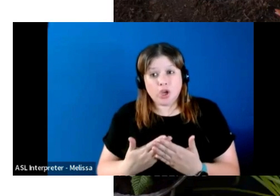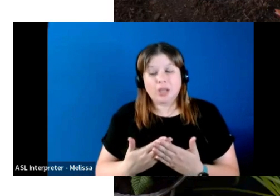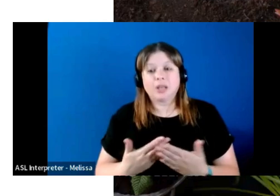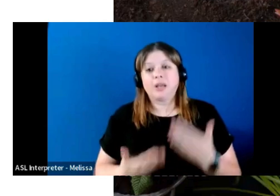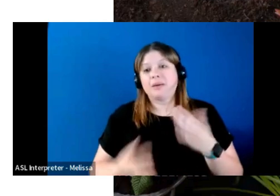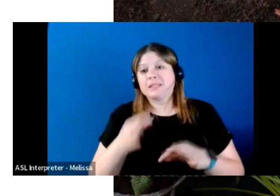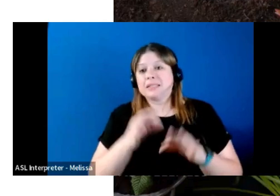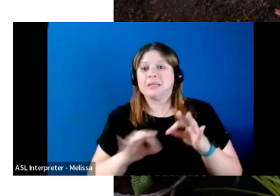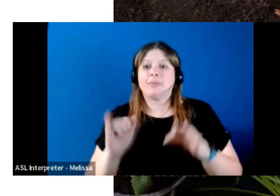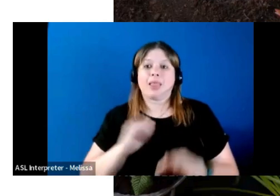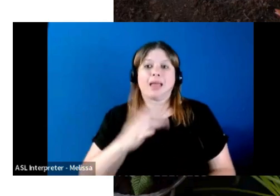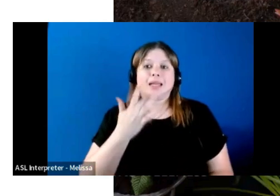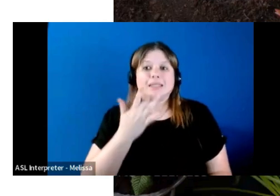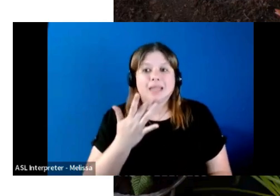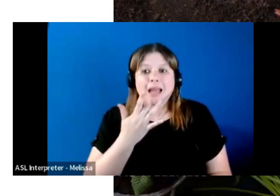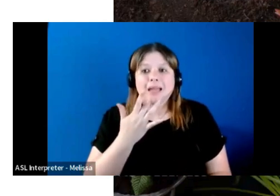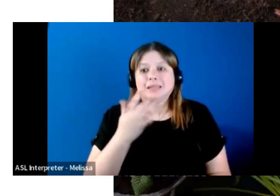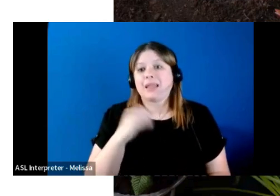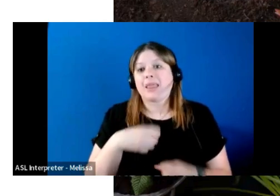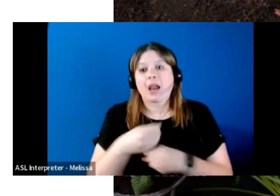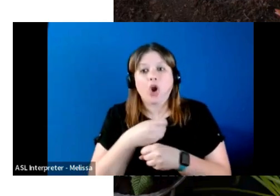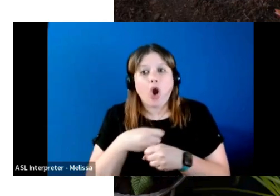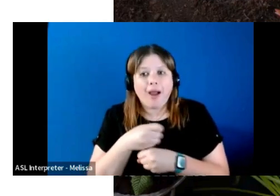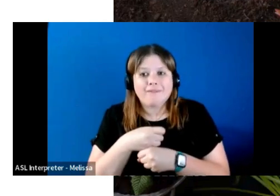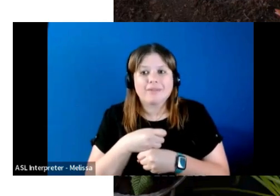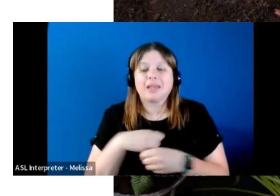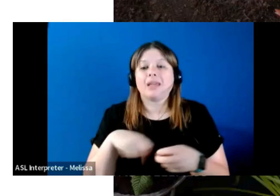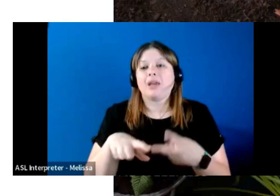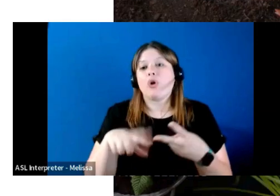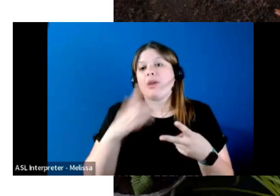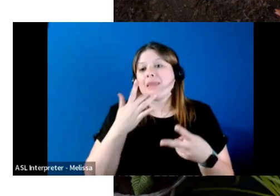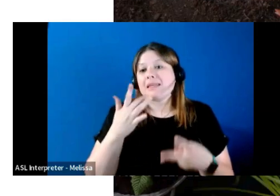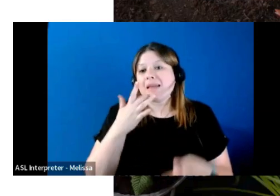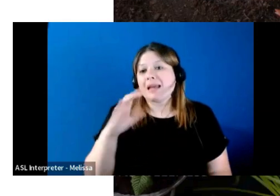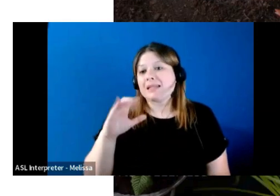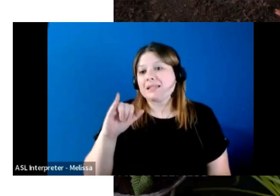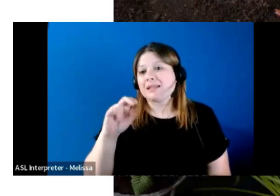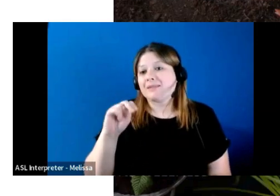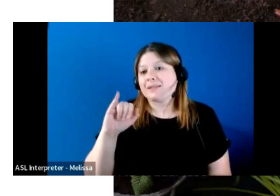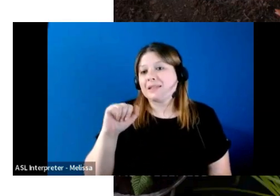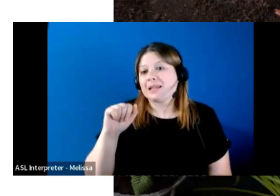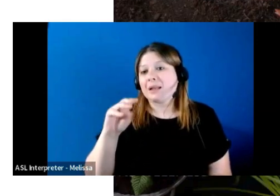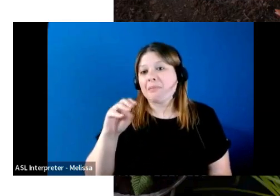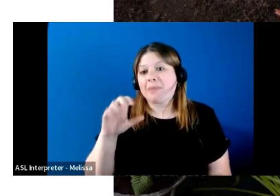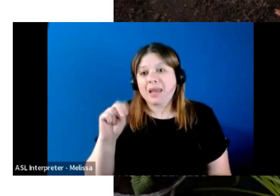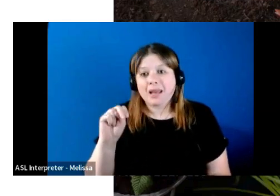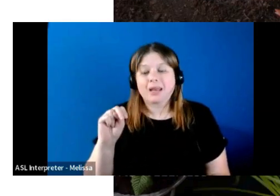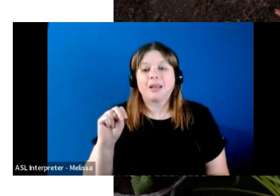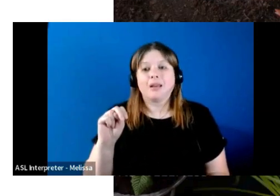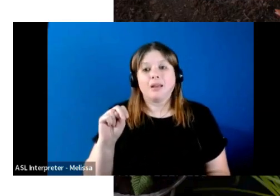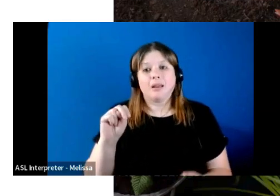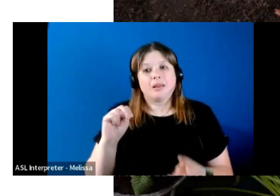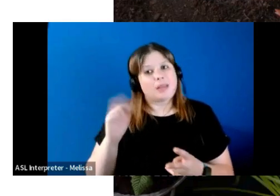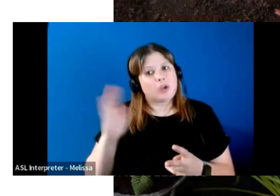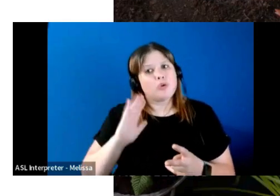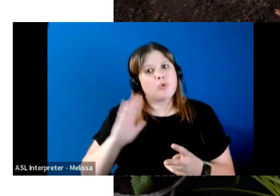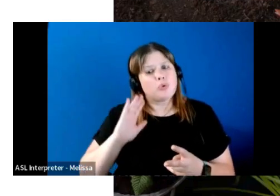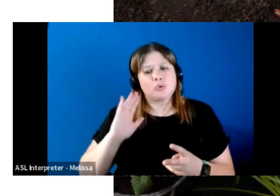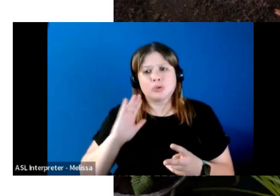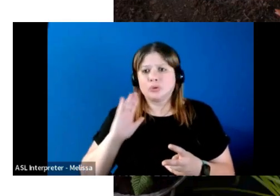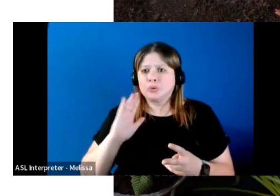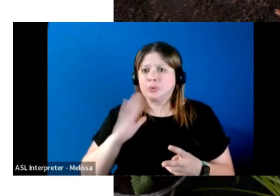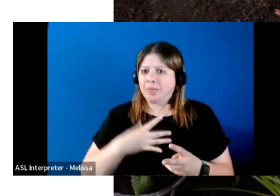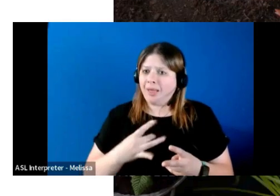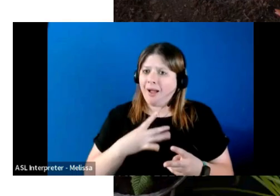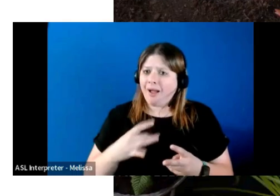a taste, the taste of coffee, the taste of cinnamon, those things that used to feel good may not